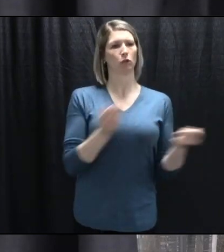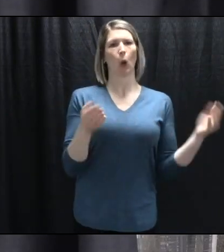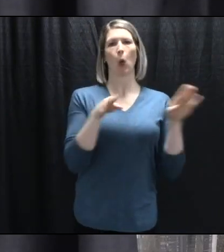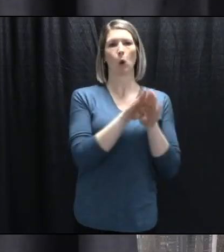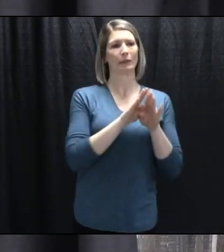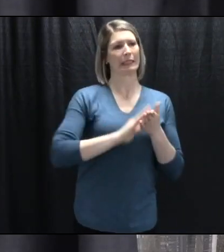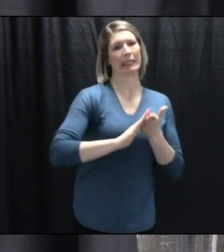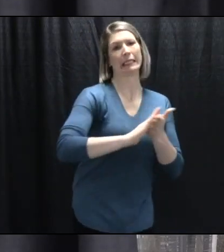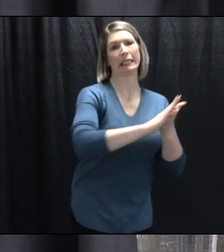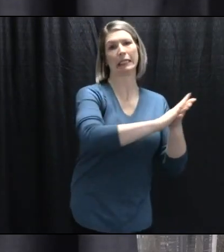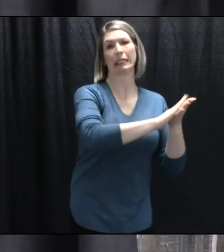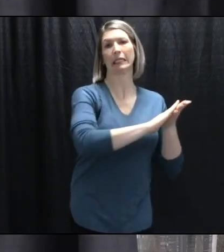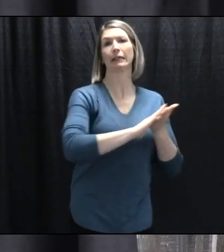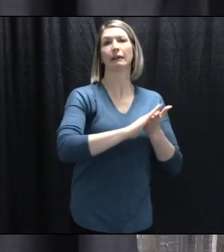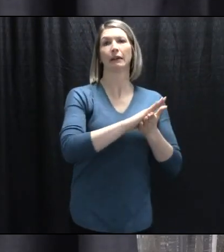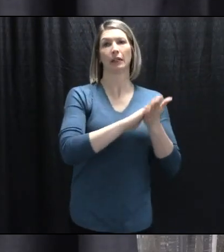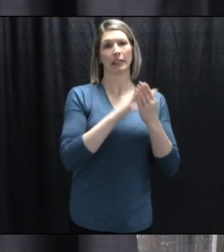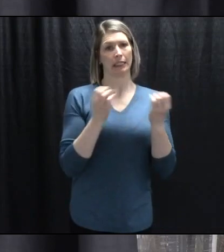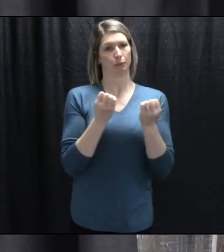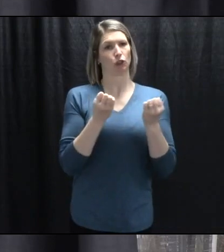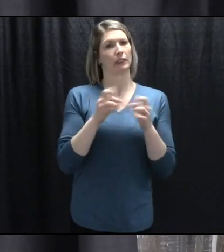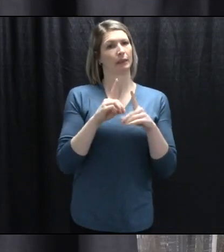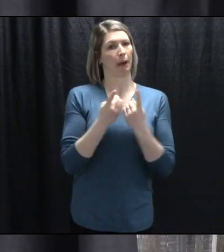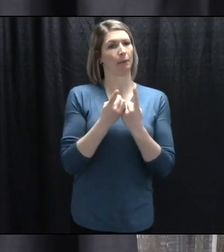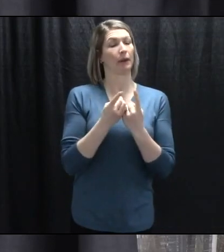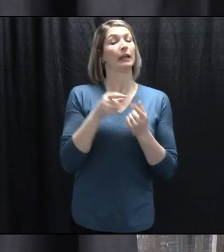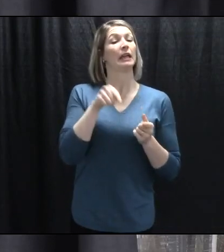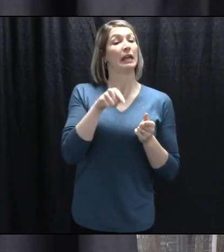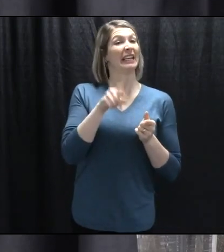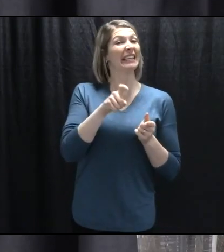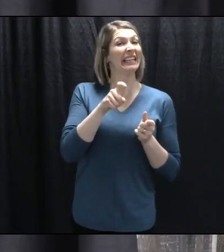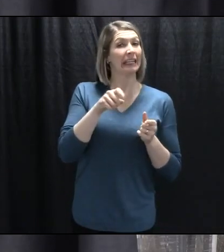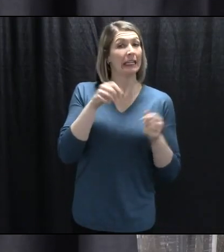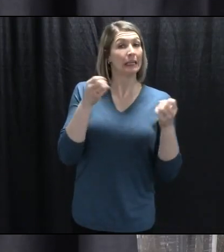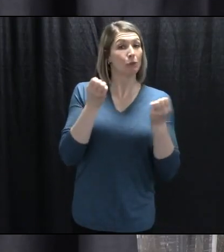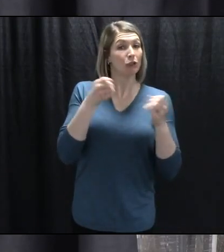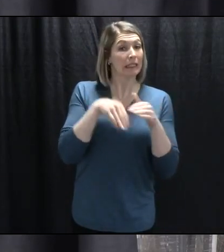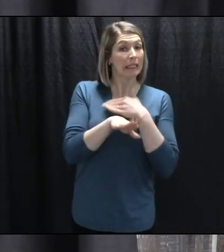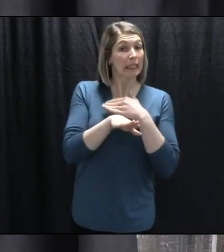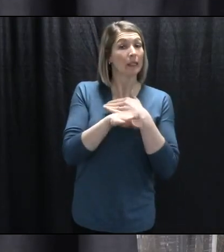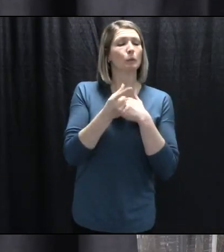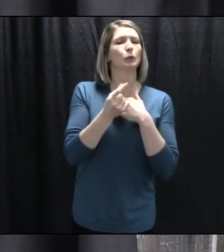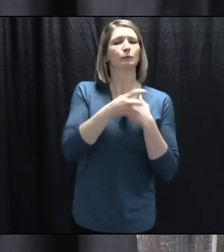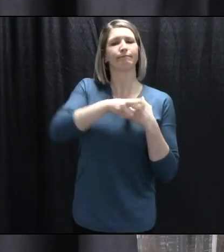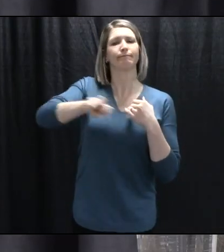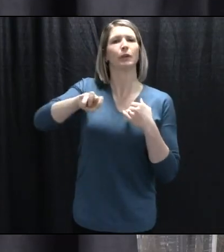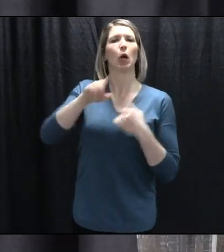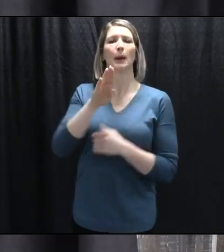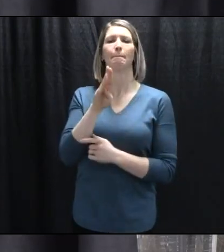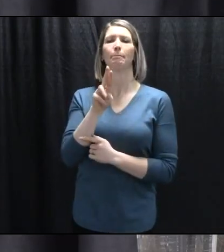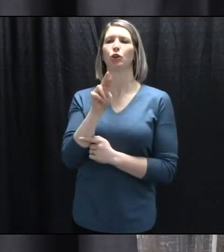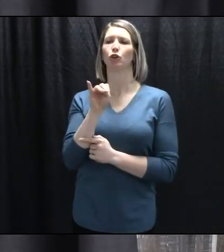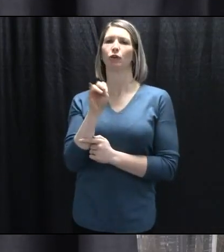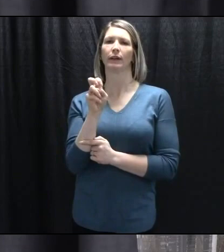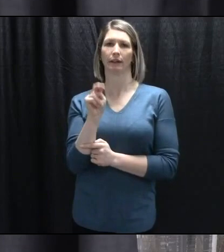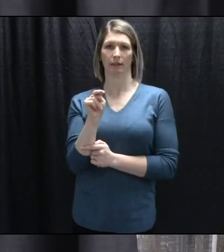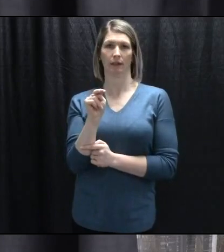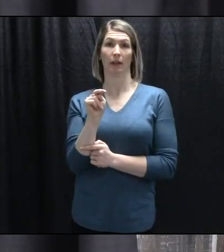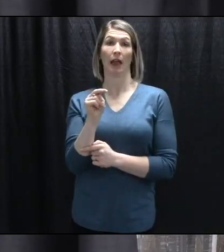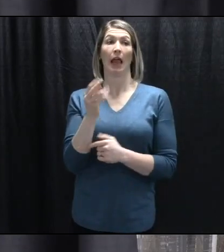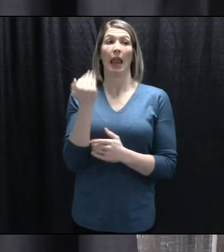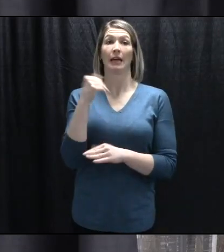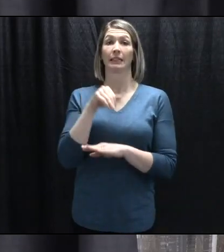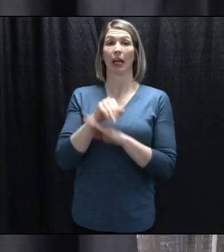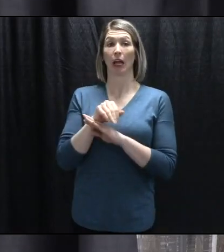and patients who require those kind of services have been diverted to Buren. My understanding from the staff at Buren last